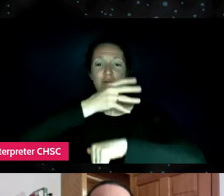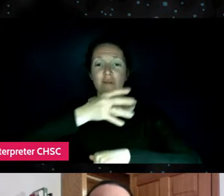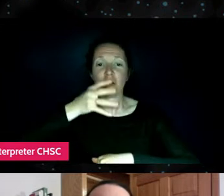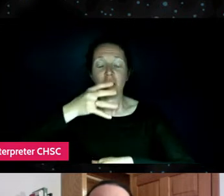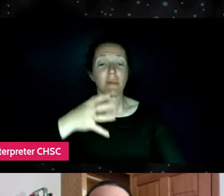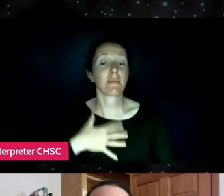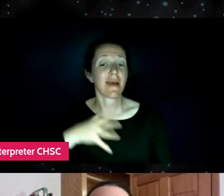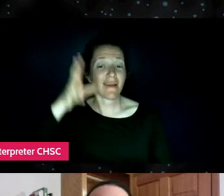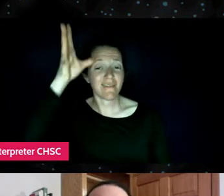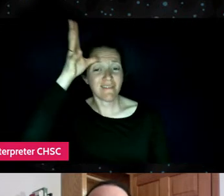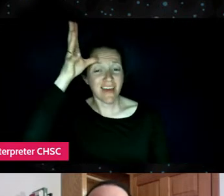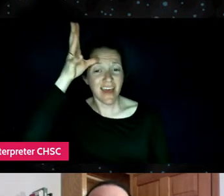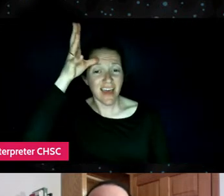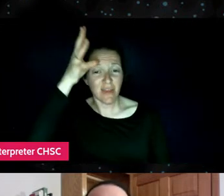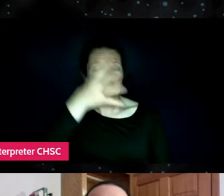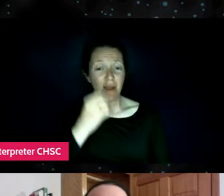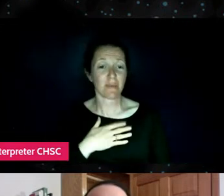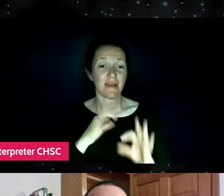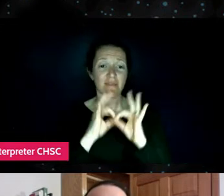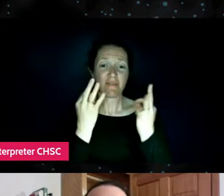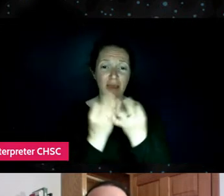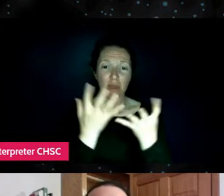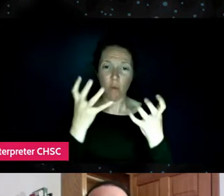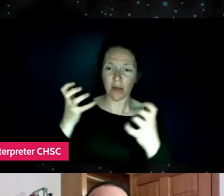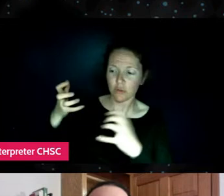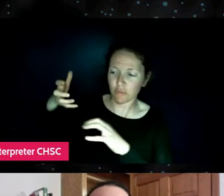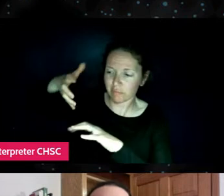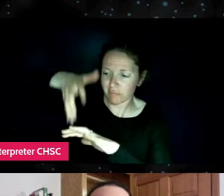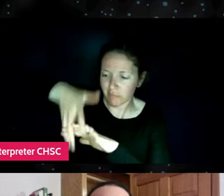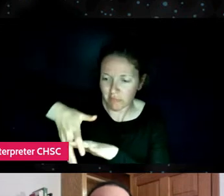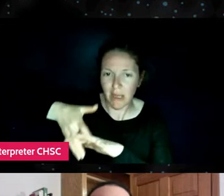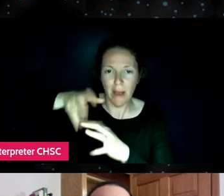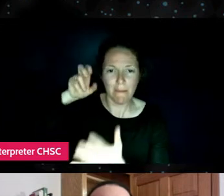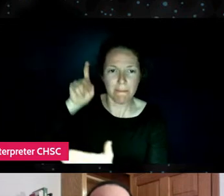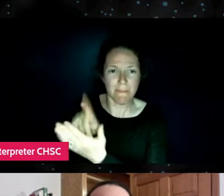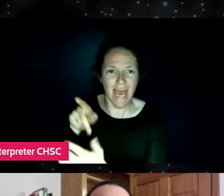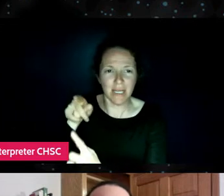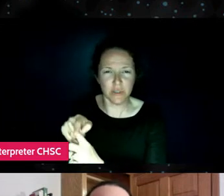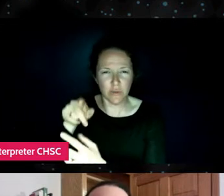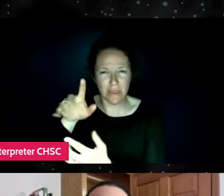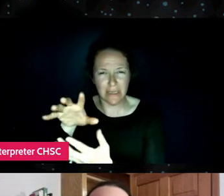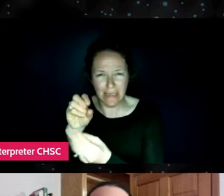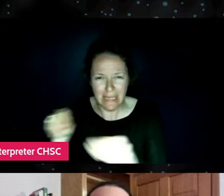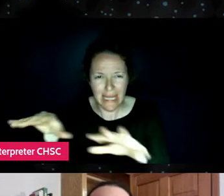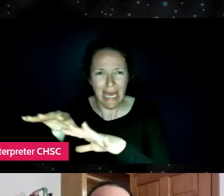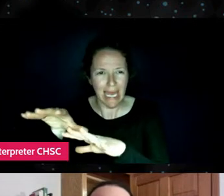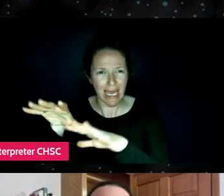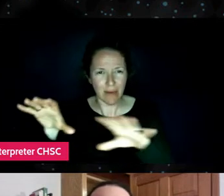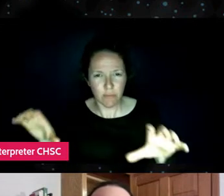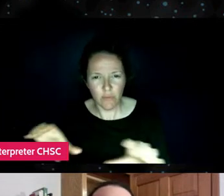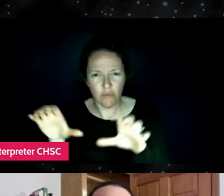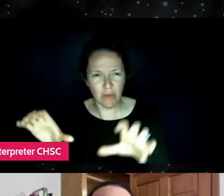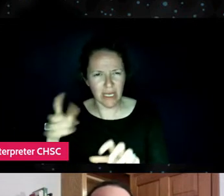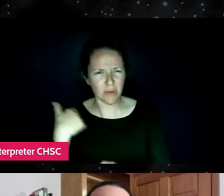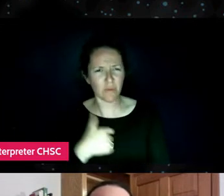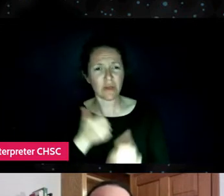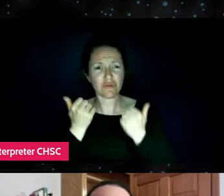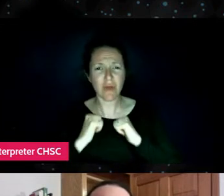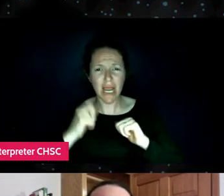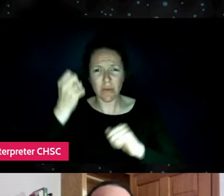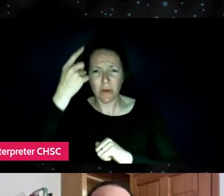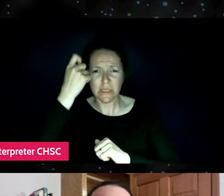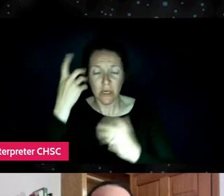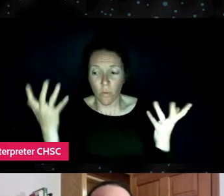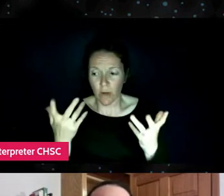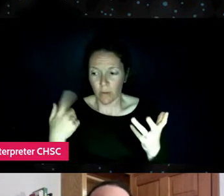kind of part of the Back to the Land movement. And we were trying to kind of understand what needs to be done,